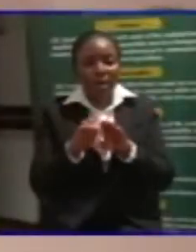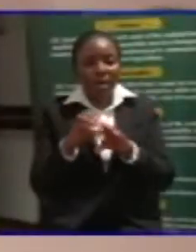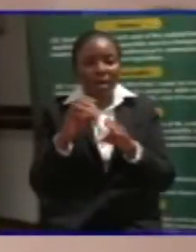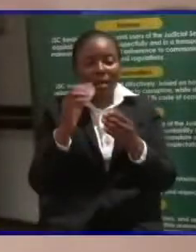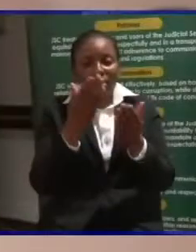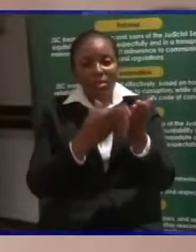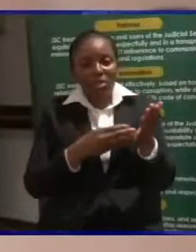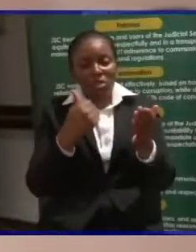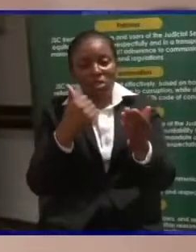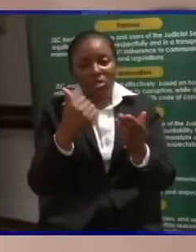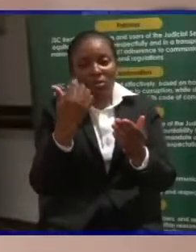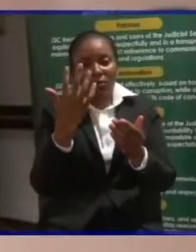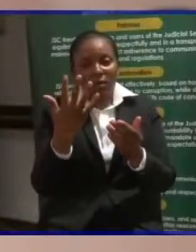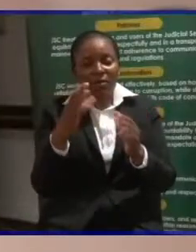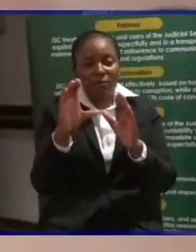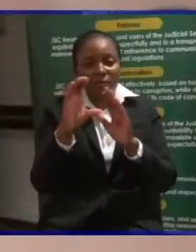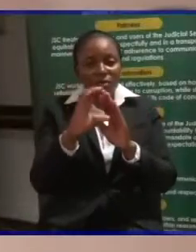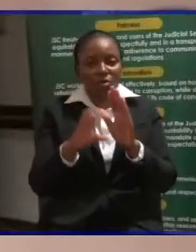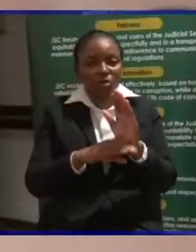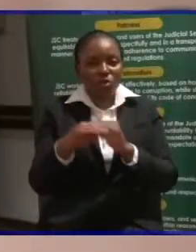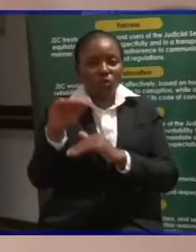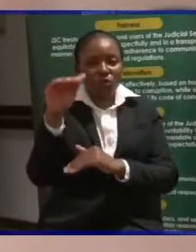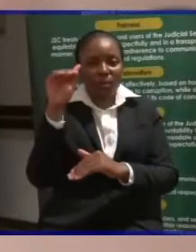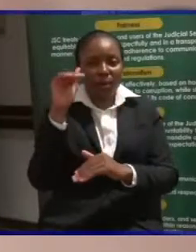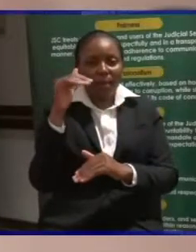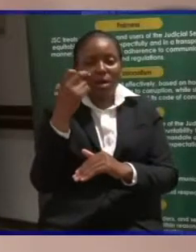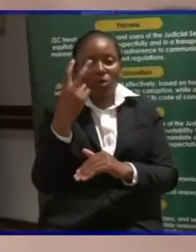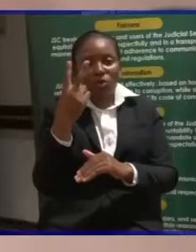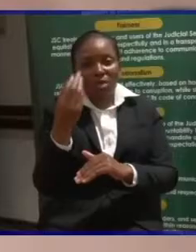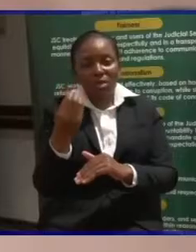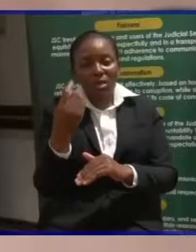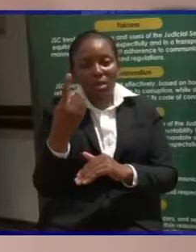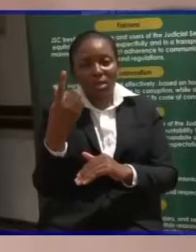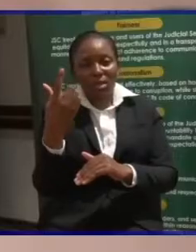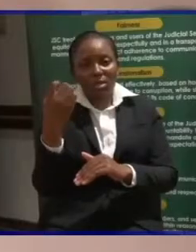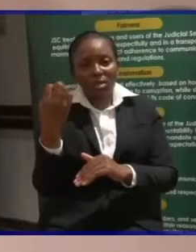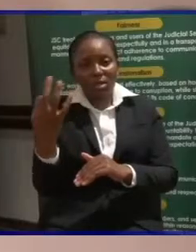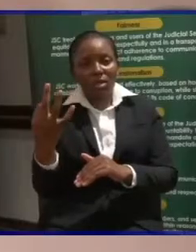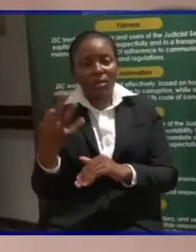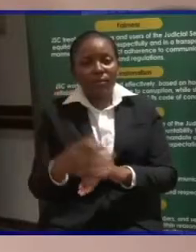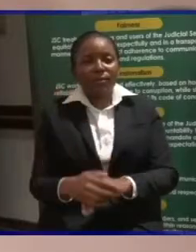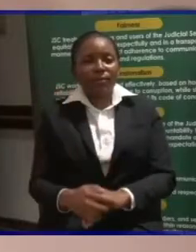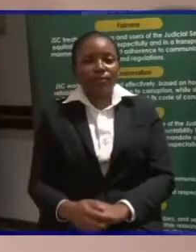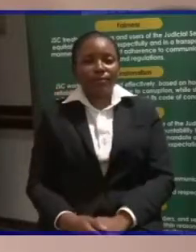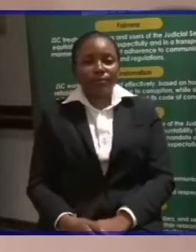65 of the Constitution of Zimbabwe, 2013?